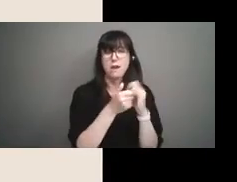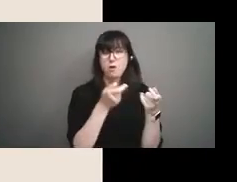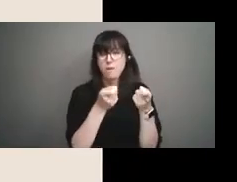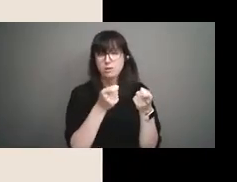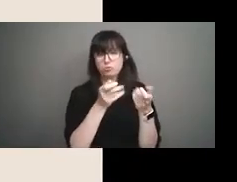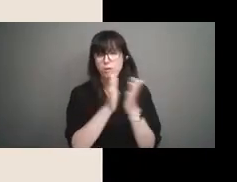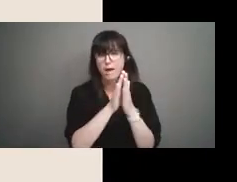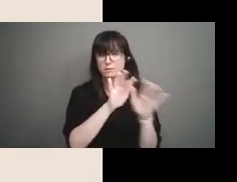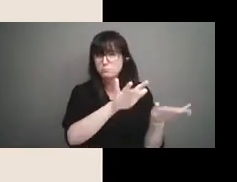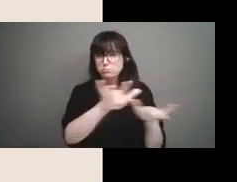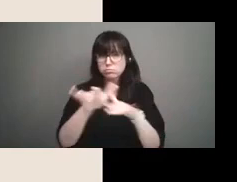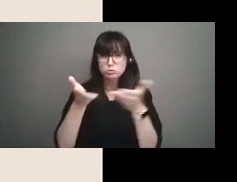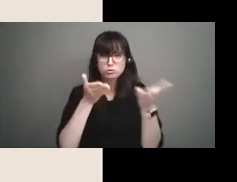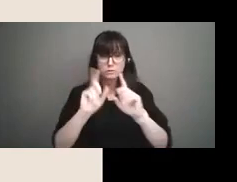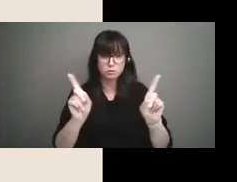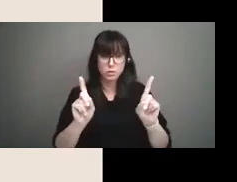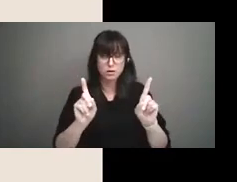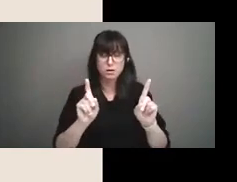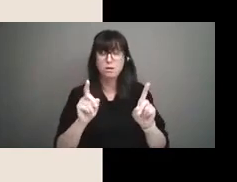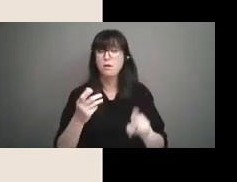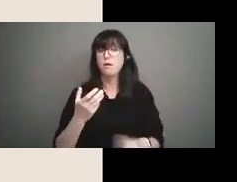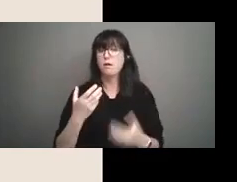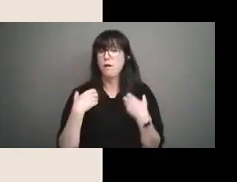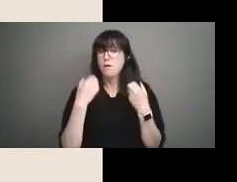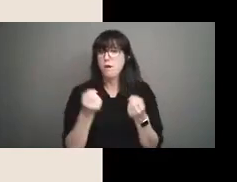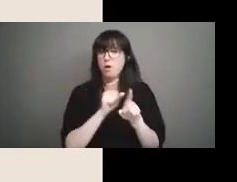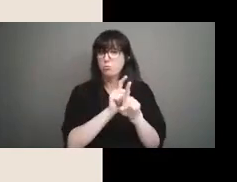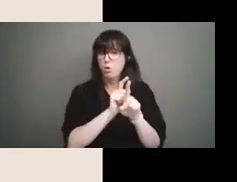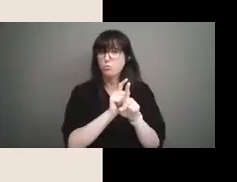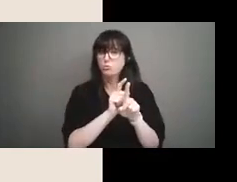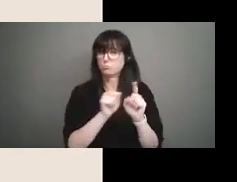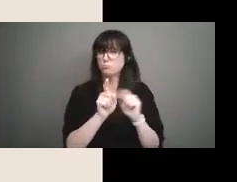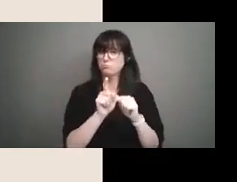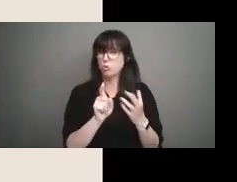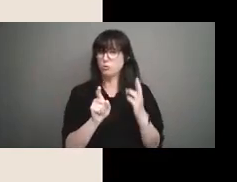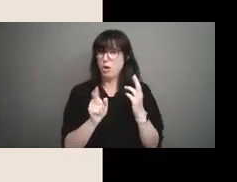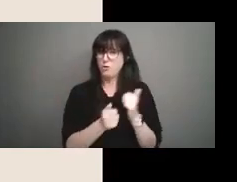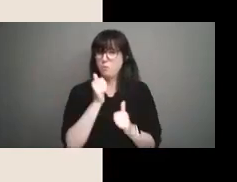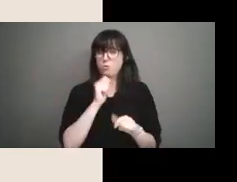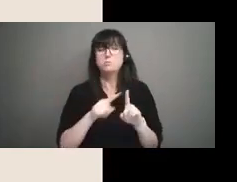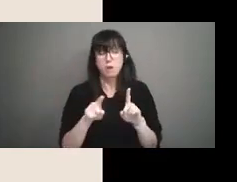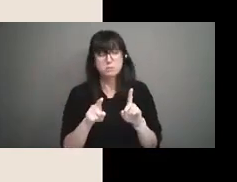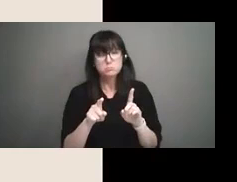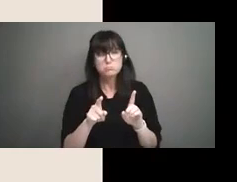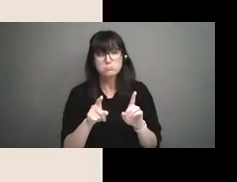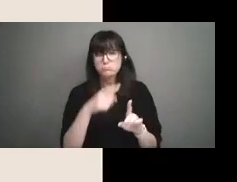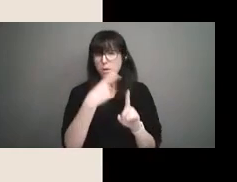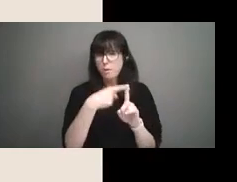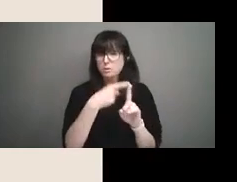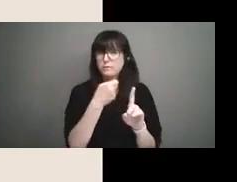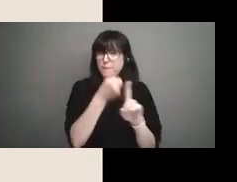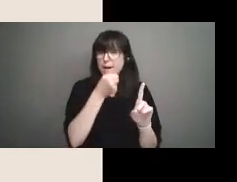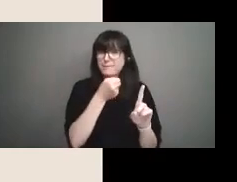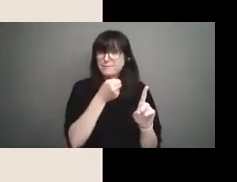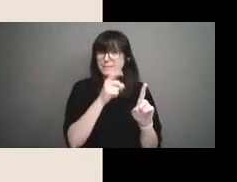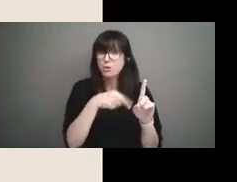point is that, you know, the health coaches themselves, most of whom were retired, reported they experienced positive impacts such as role